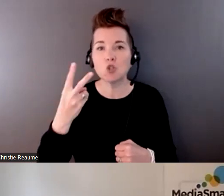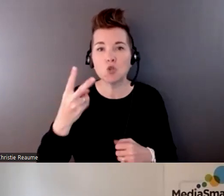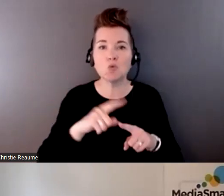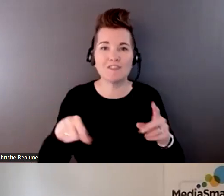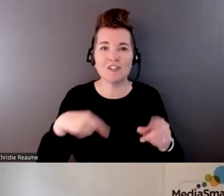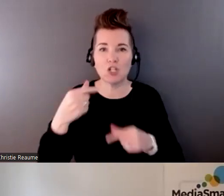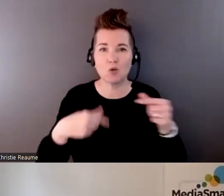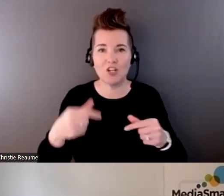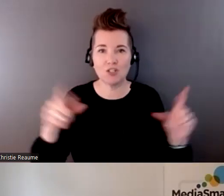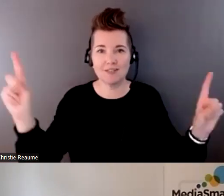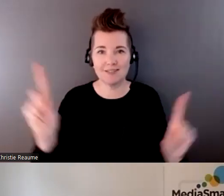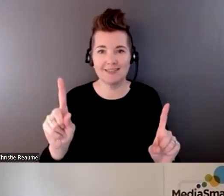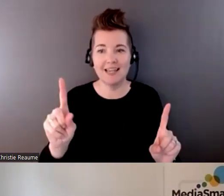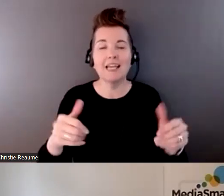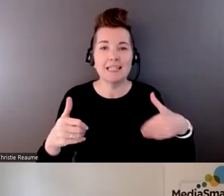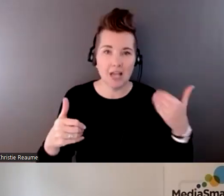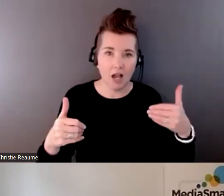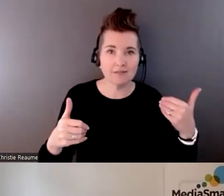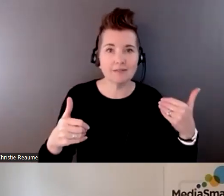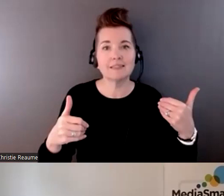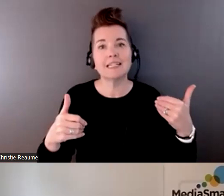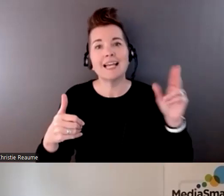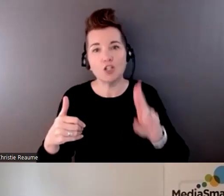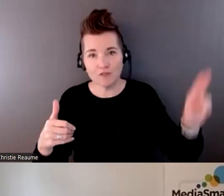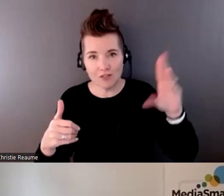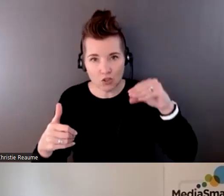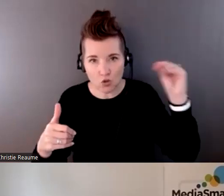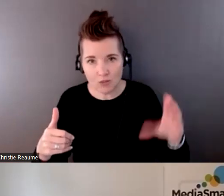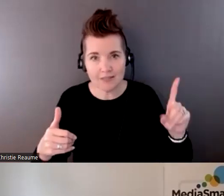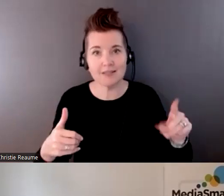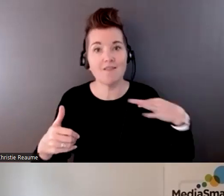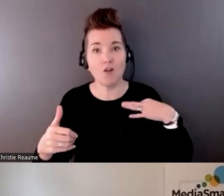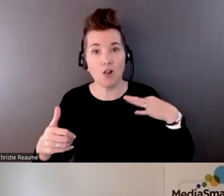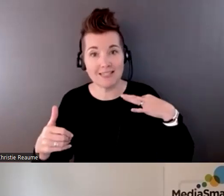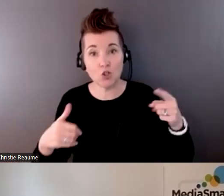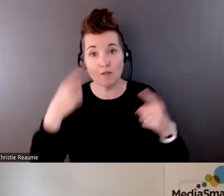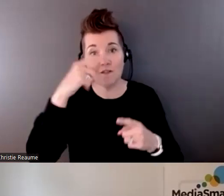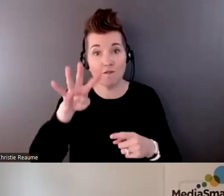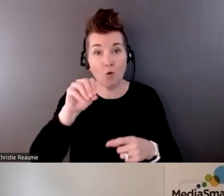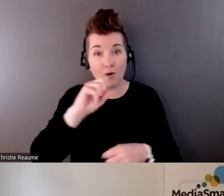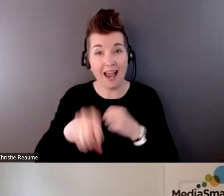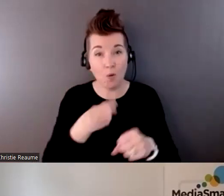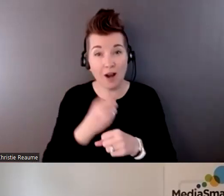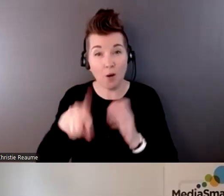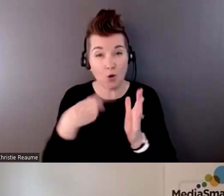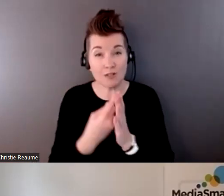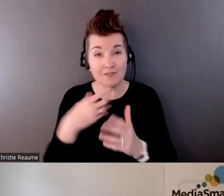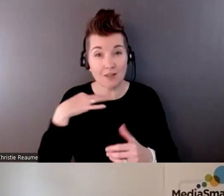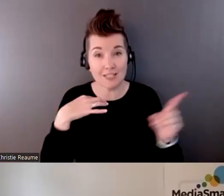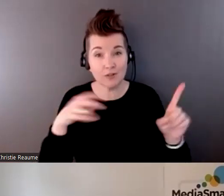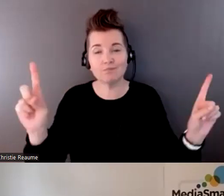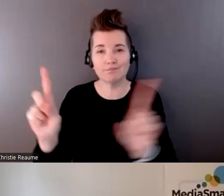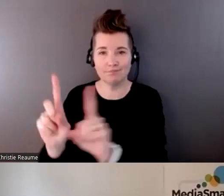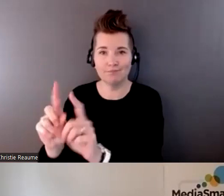students and University students that are volunteering um you know to get their 40 hours and things like that with older